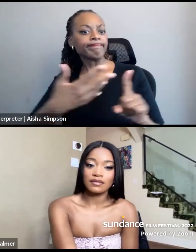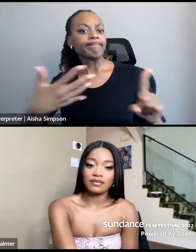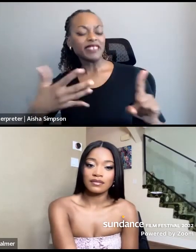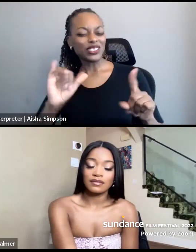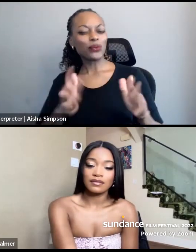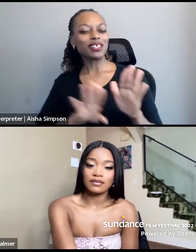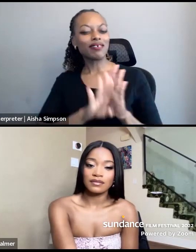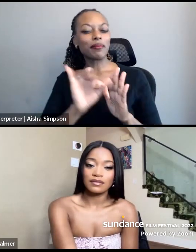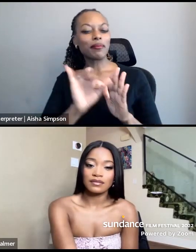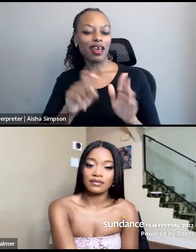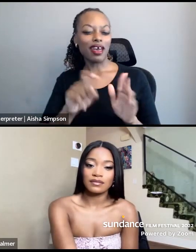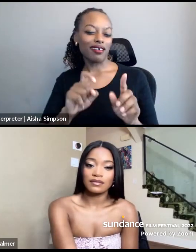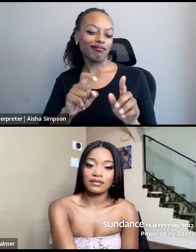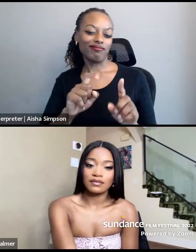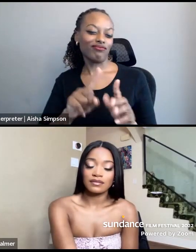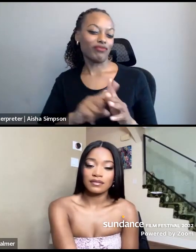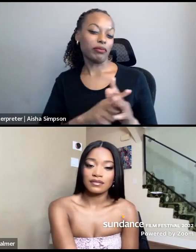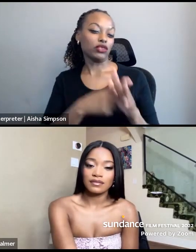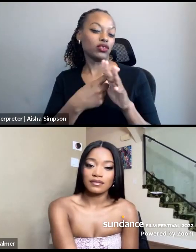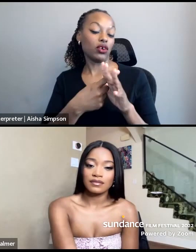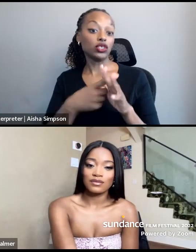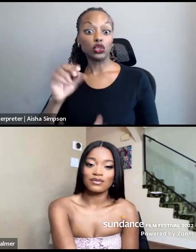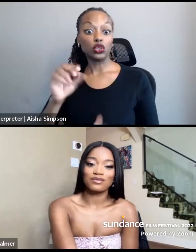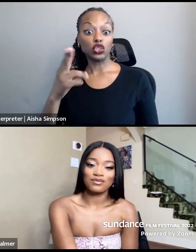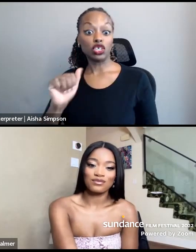our DNA all over it.